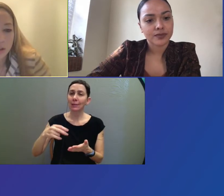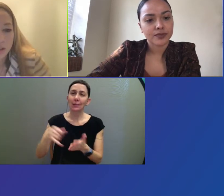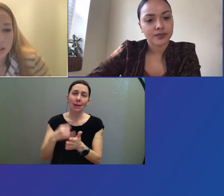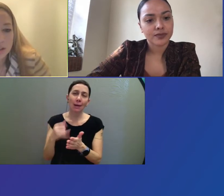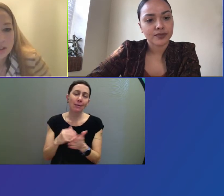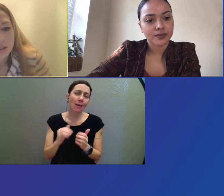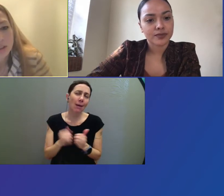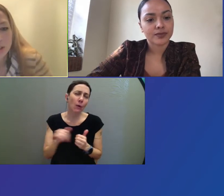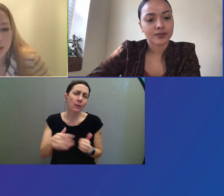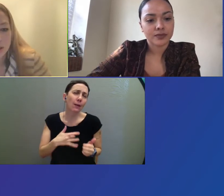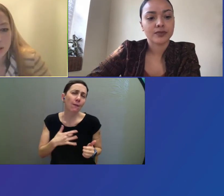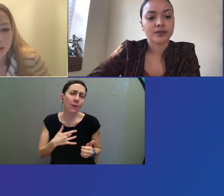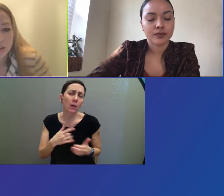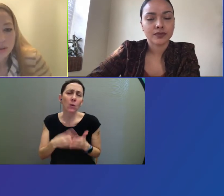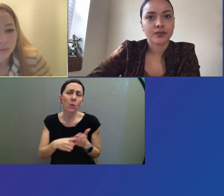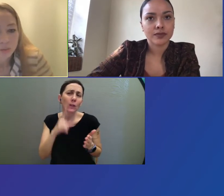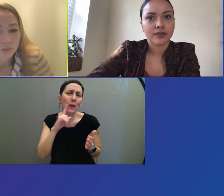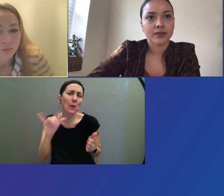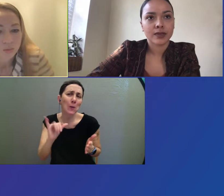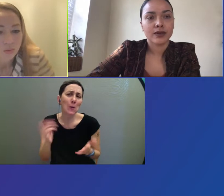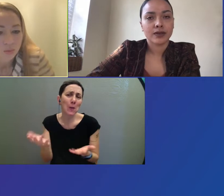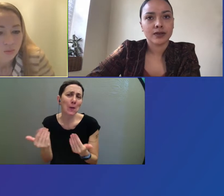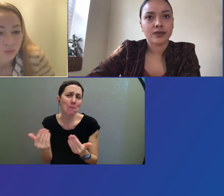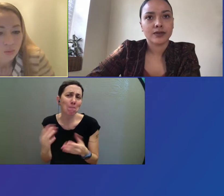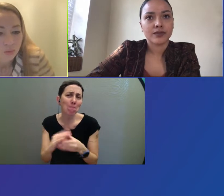and looks?